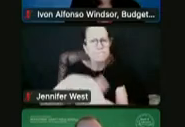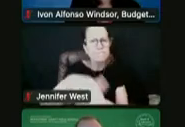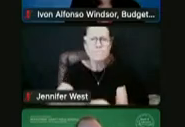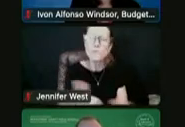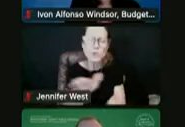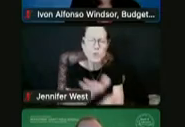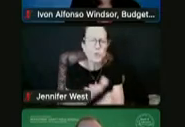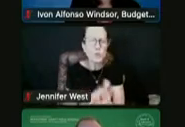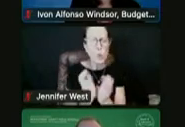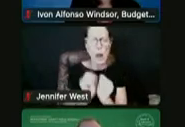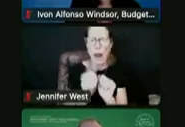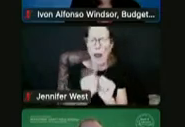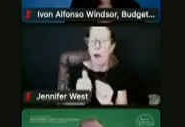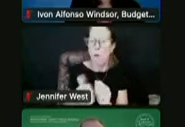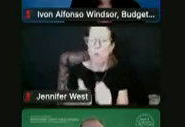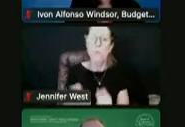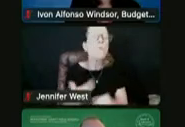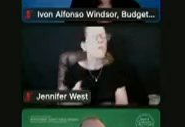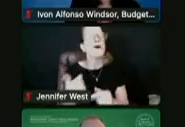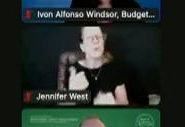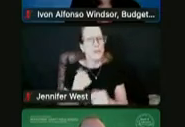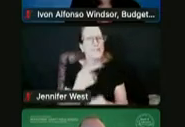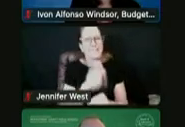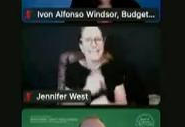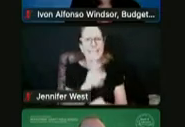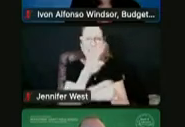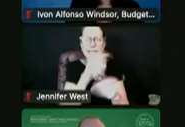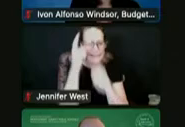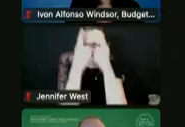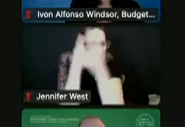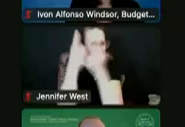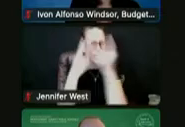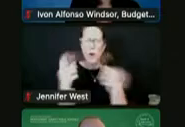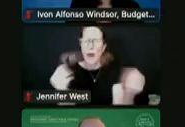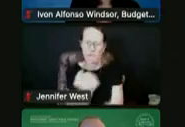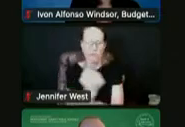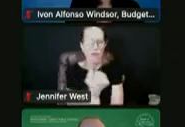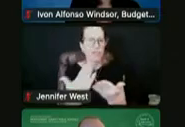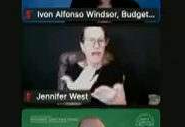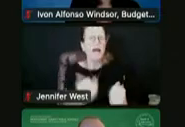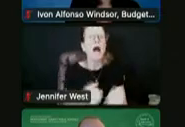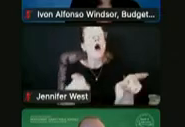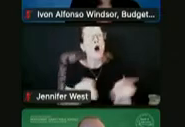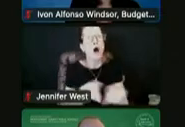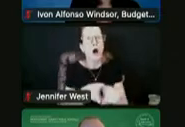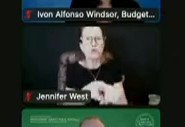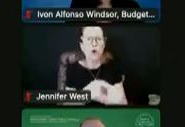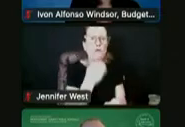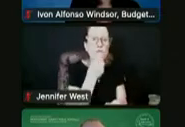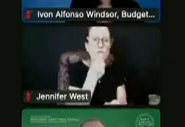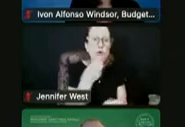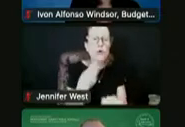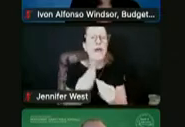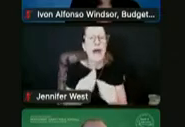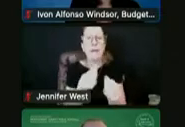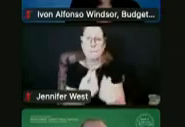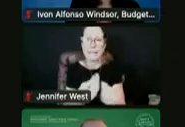this morning, the connected impacts of a number of things, food and materials distribution disruptions,